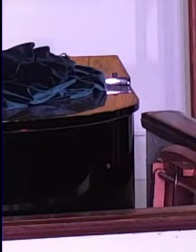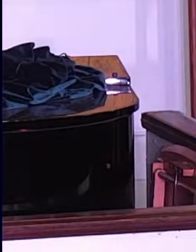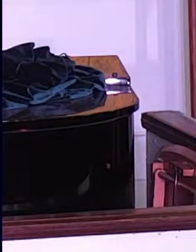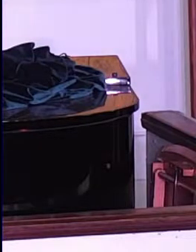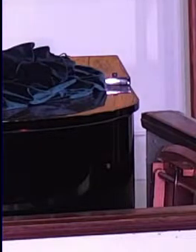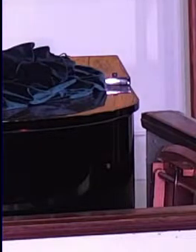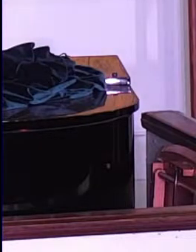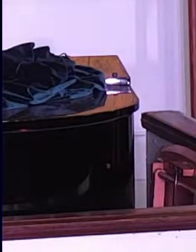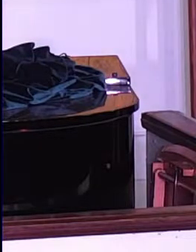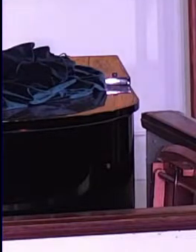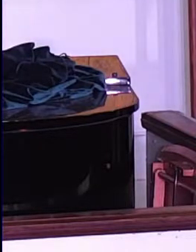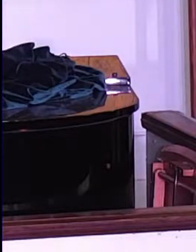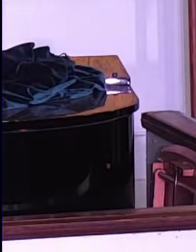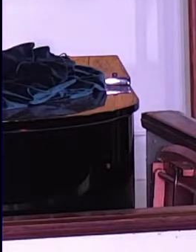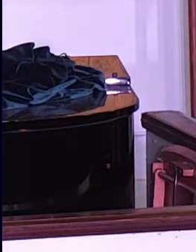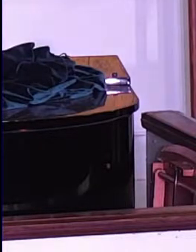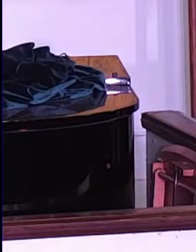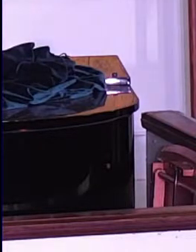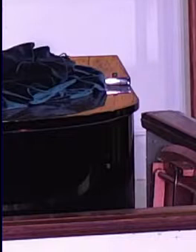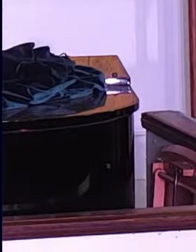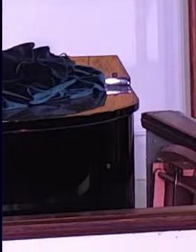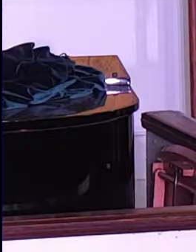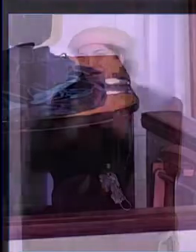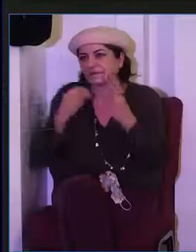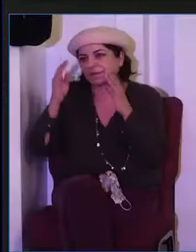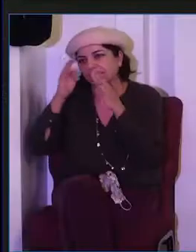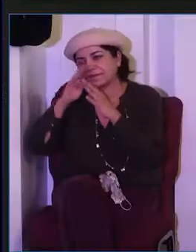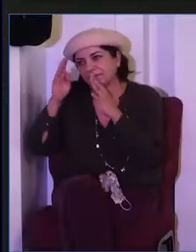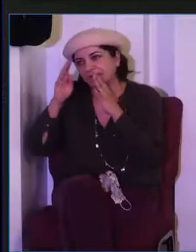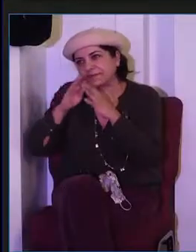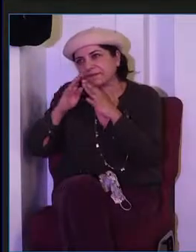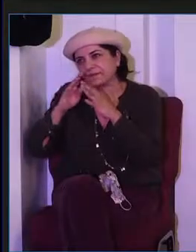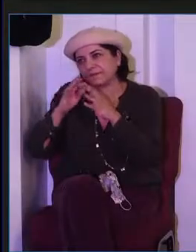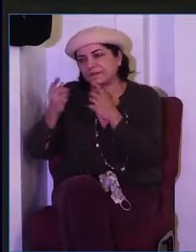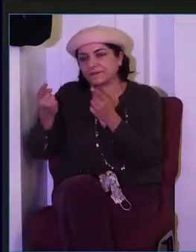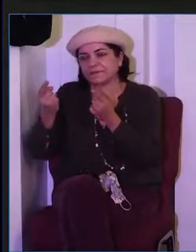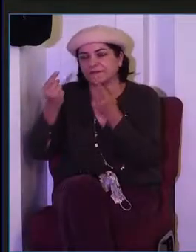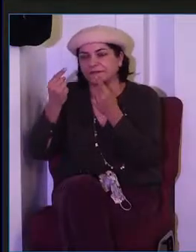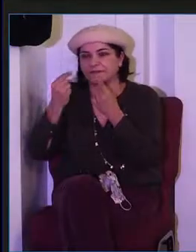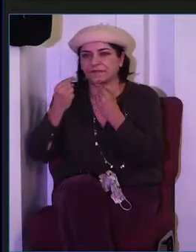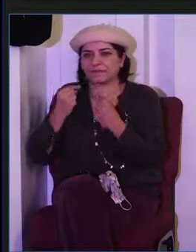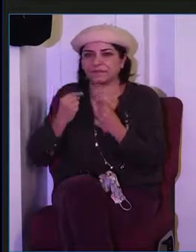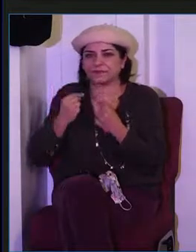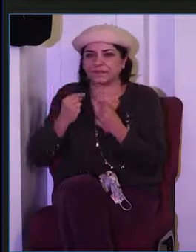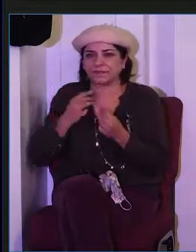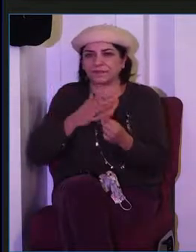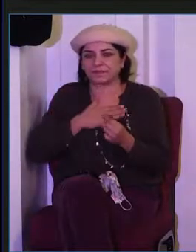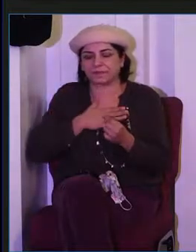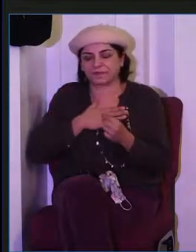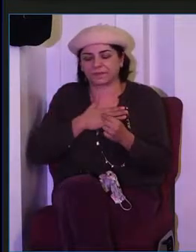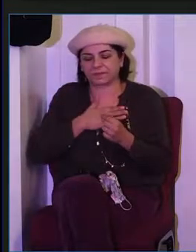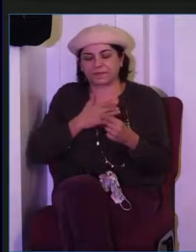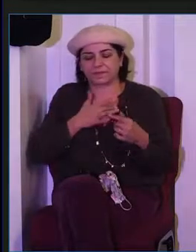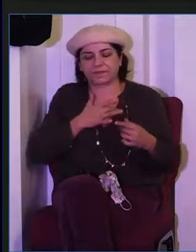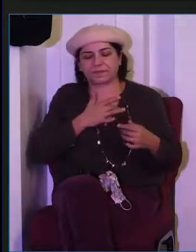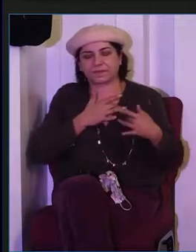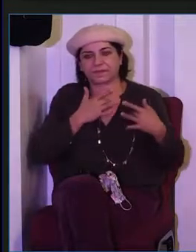When troubles come and my heart burden be,